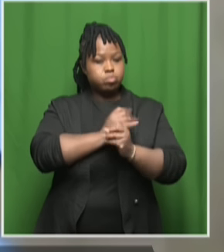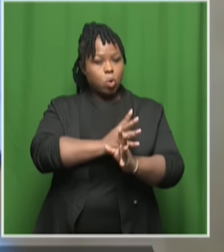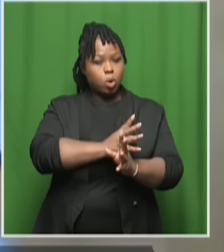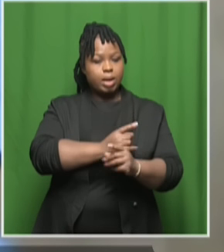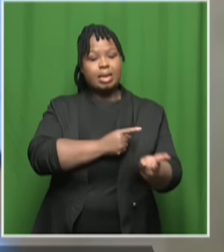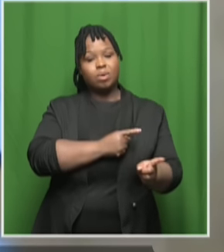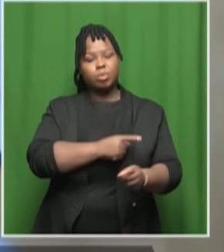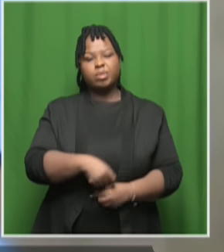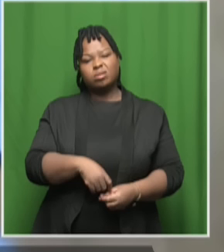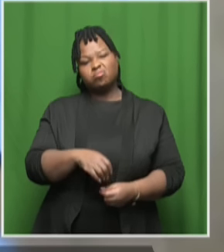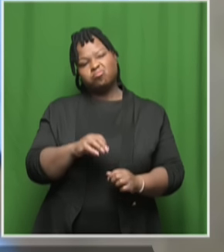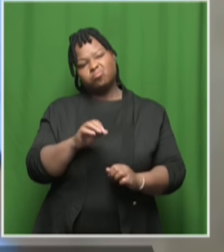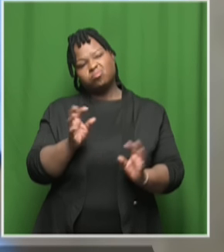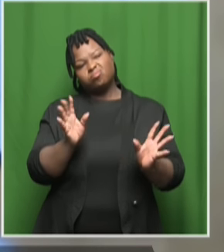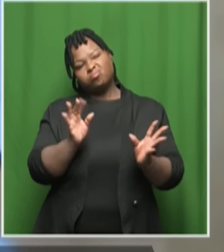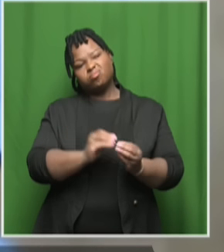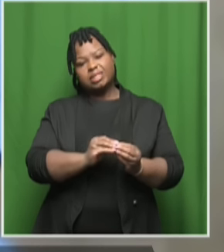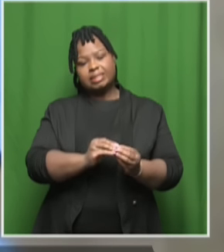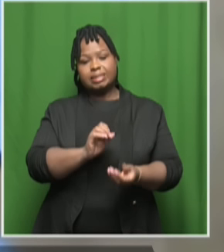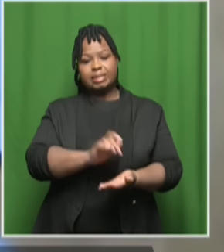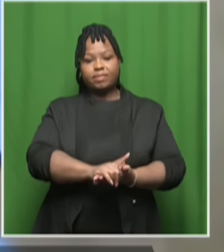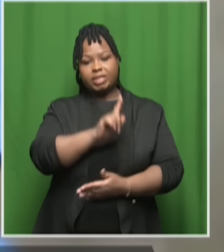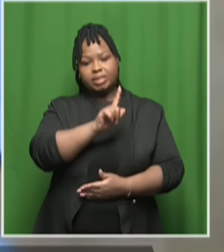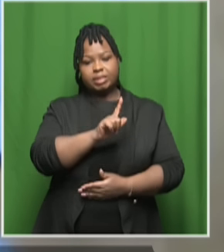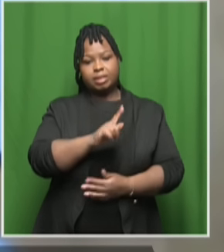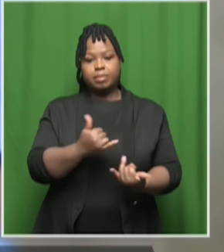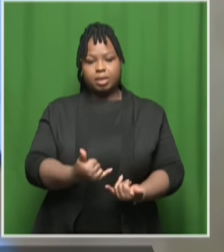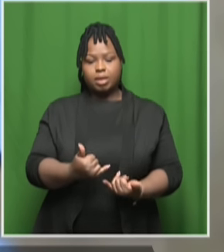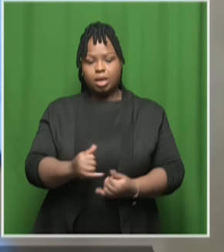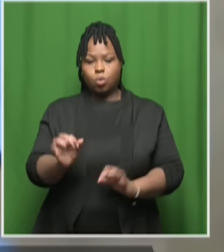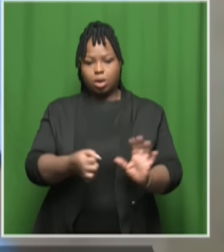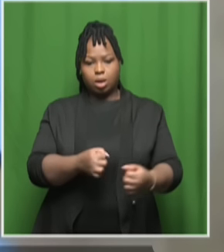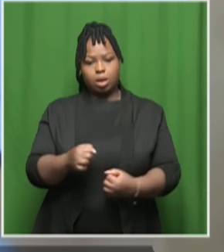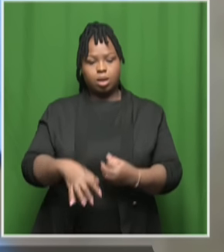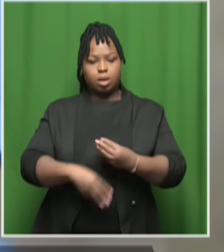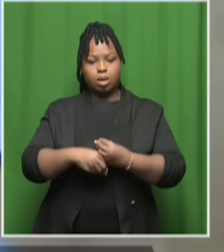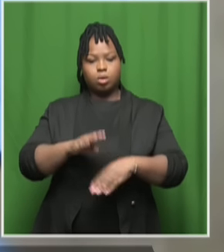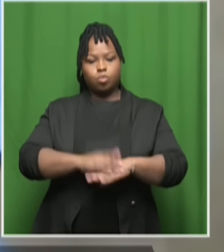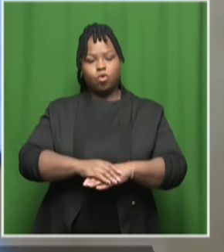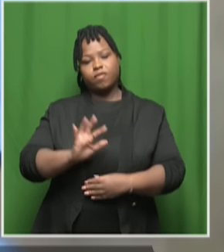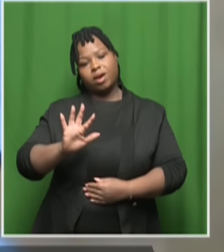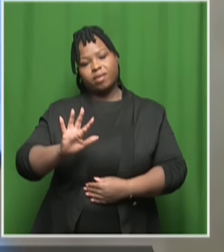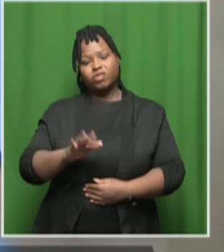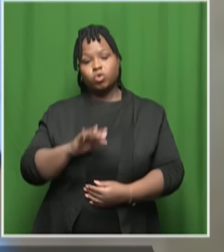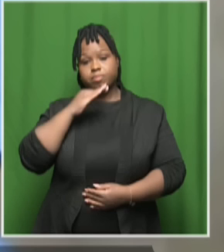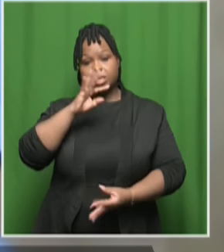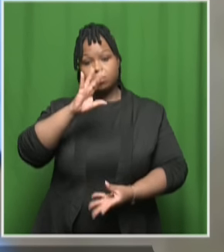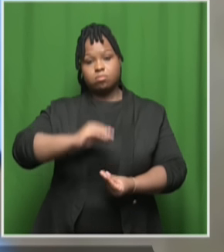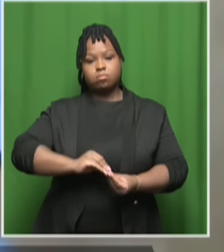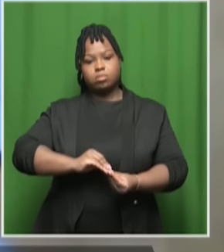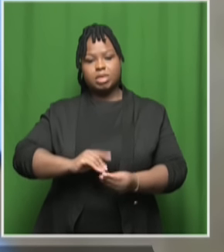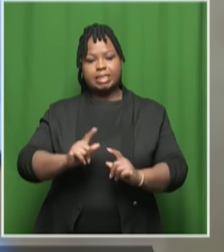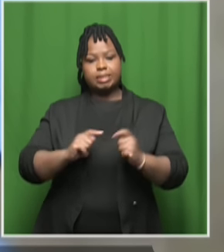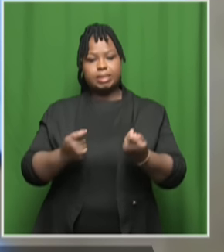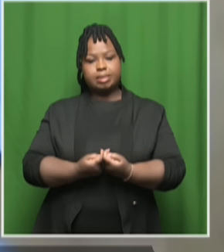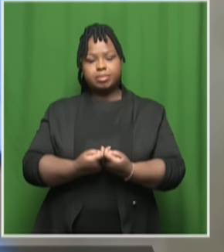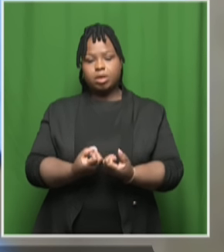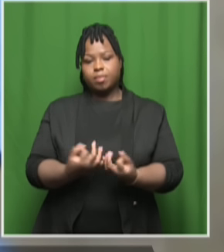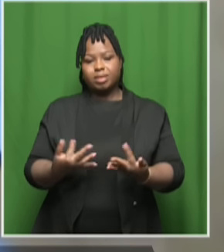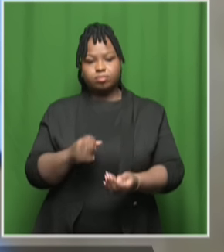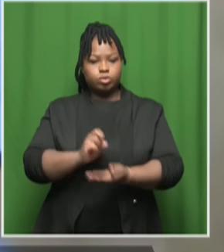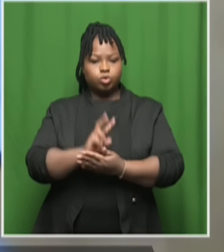about now 7 teams. We're appointing another 5, so we will then sit with about 12 teams